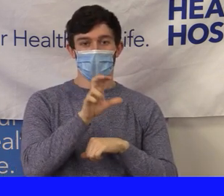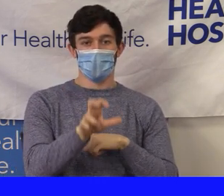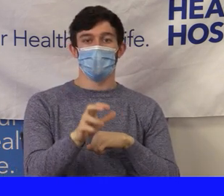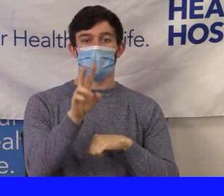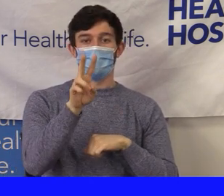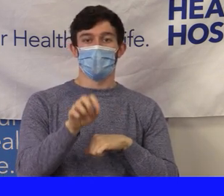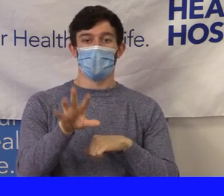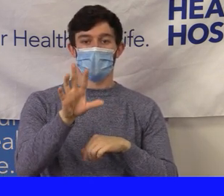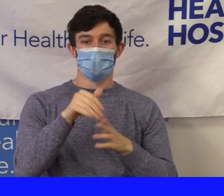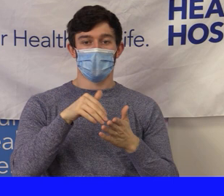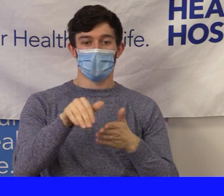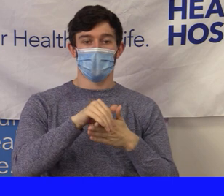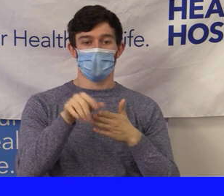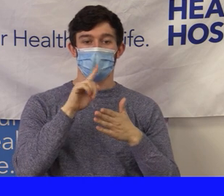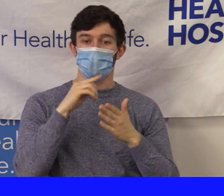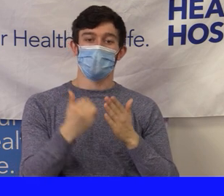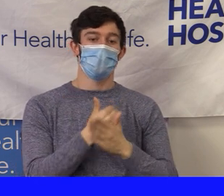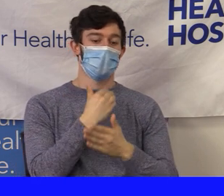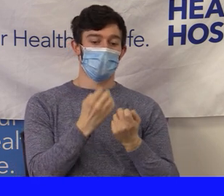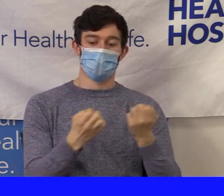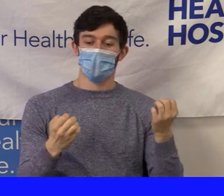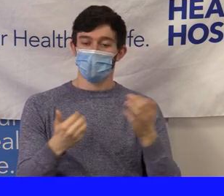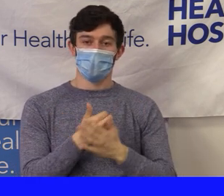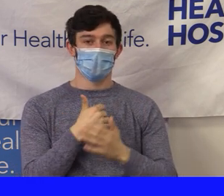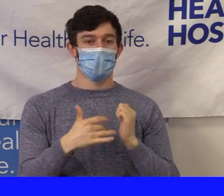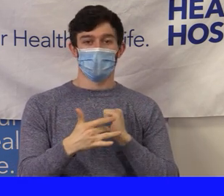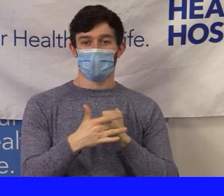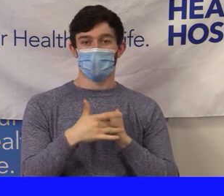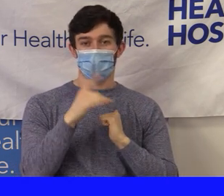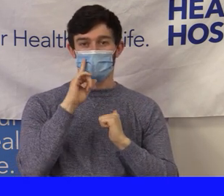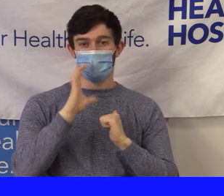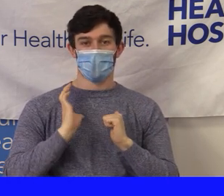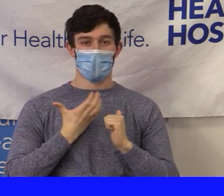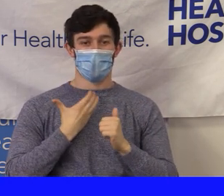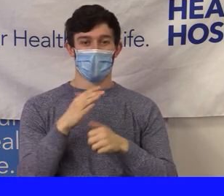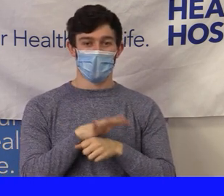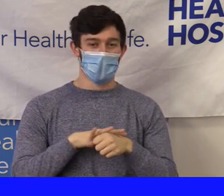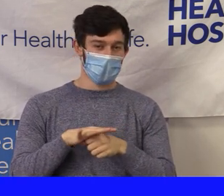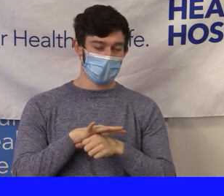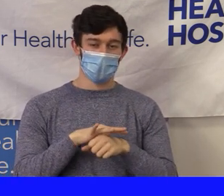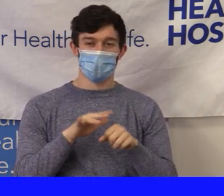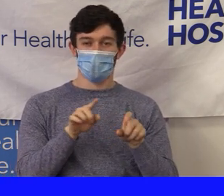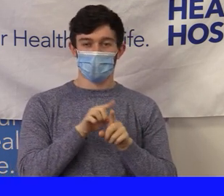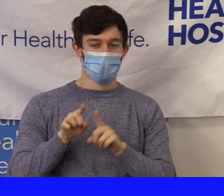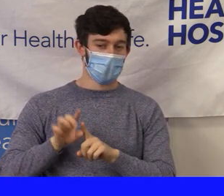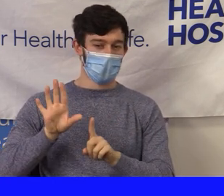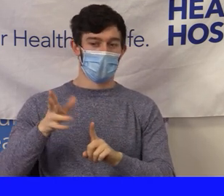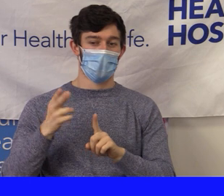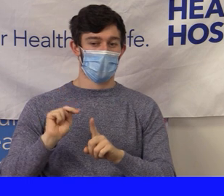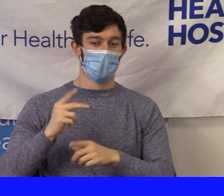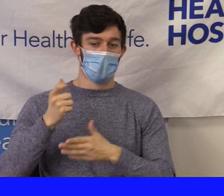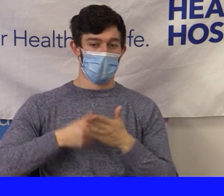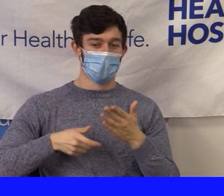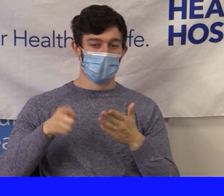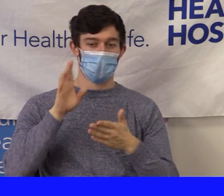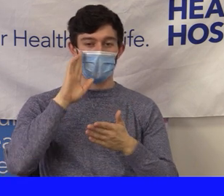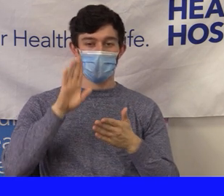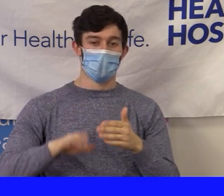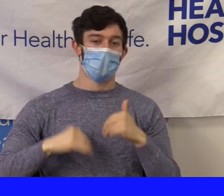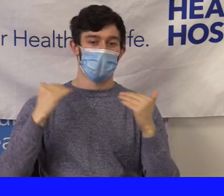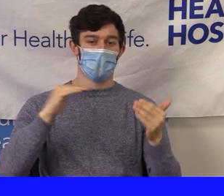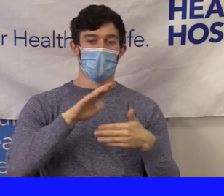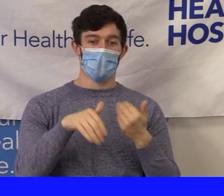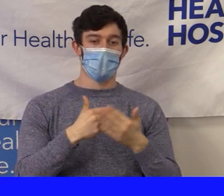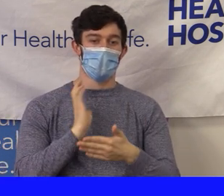new equipment and technology for our facilities. They'll also, at their own cost, upgrade all of the